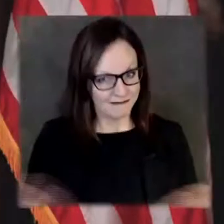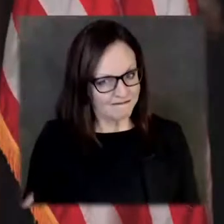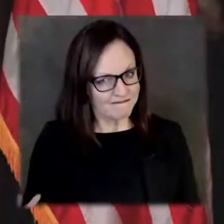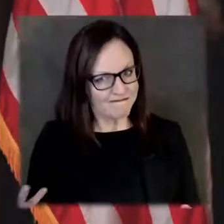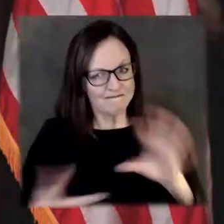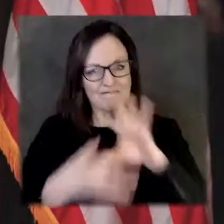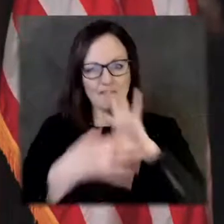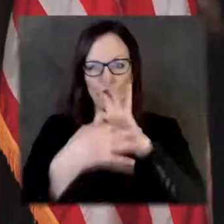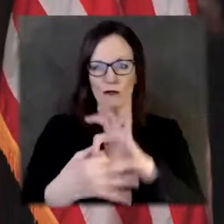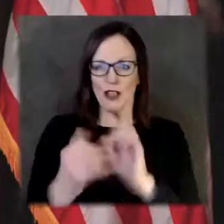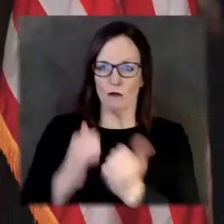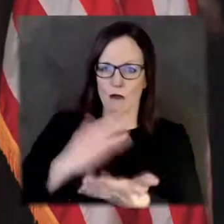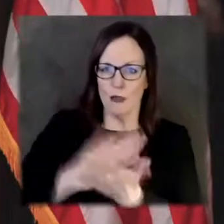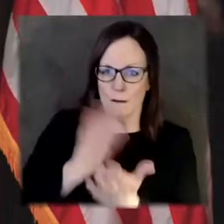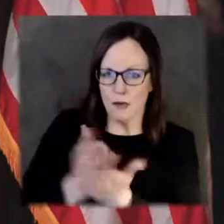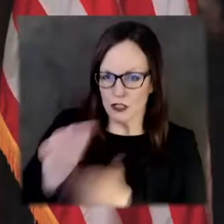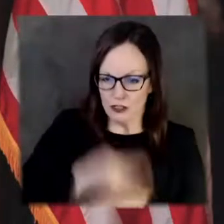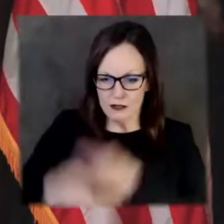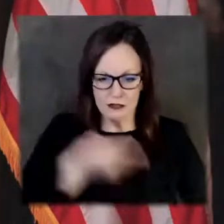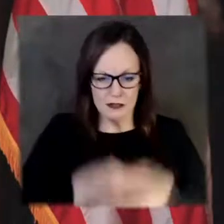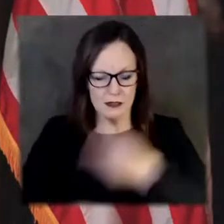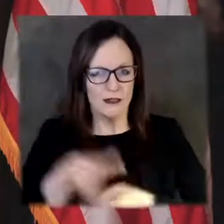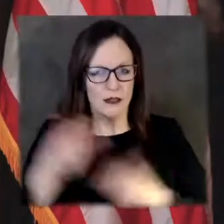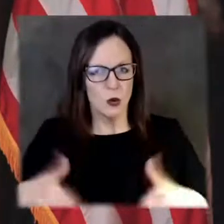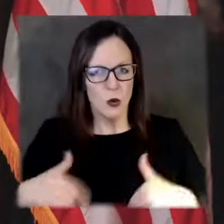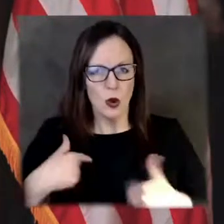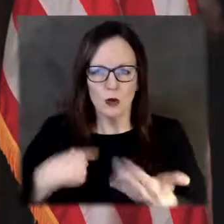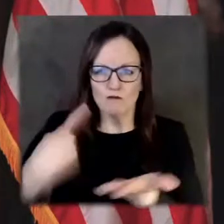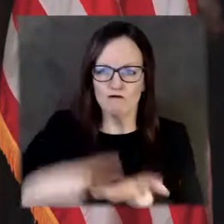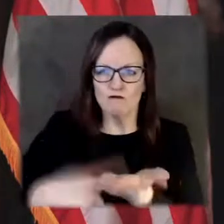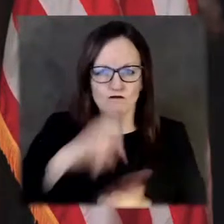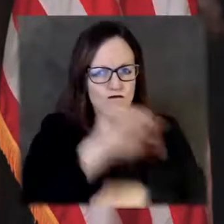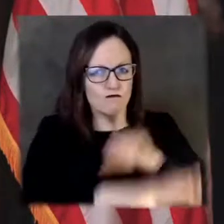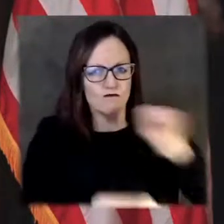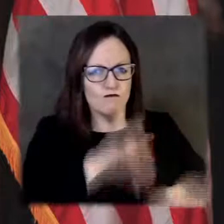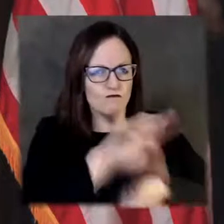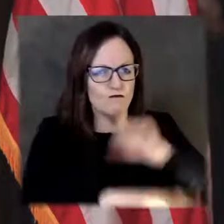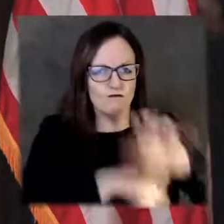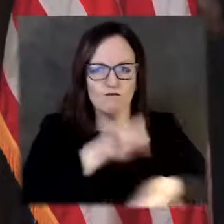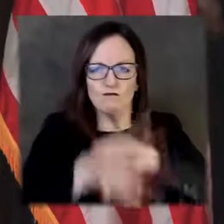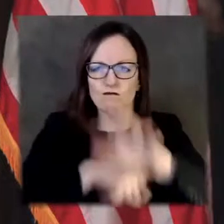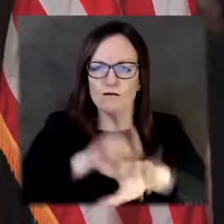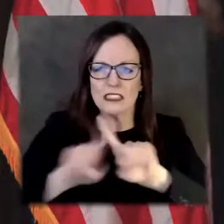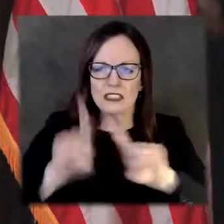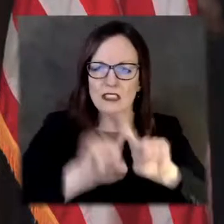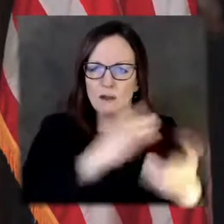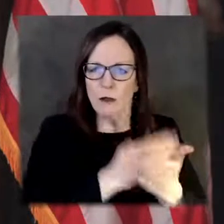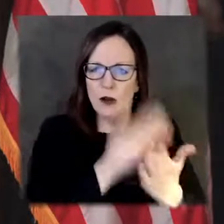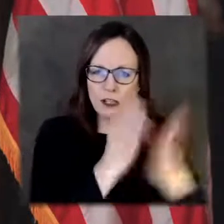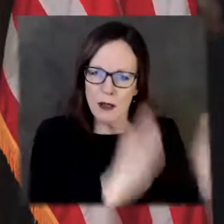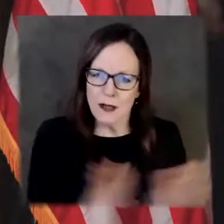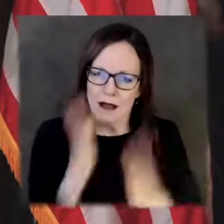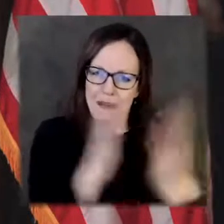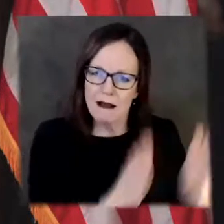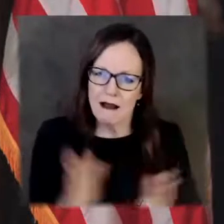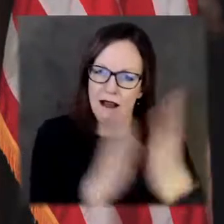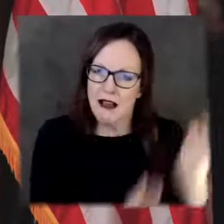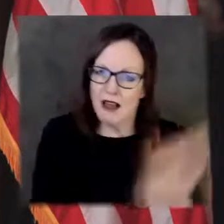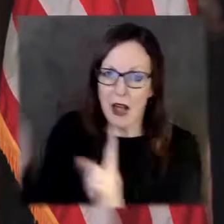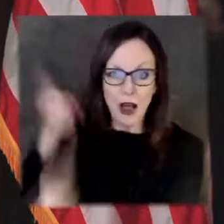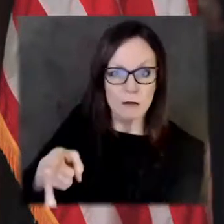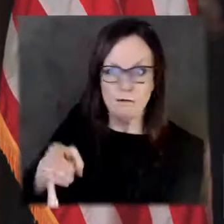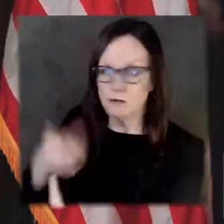We cannot ignore the role environmental justice plays in building a state where every family and every zip code can be